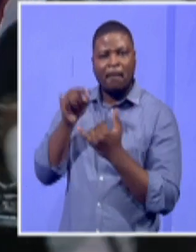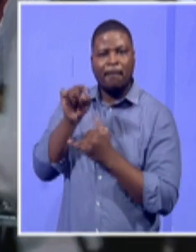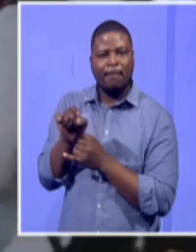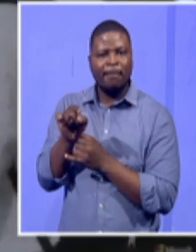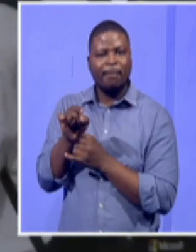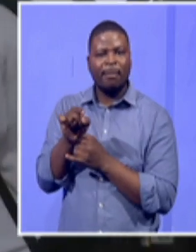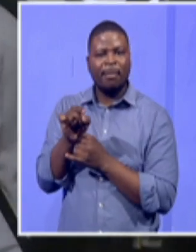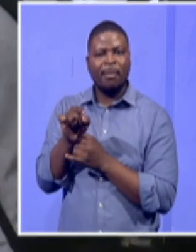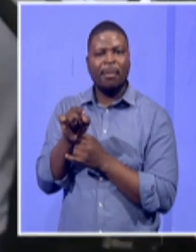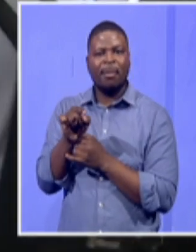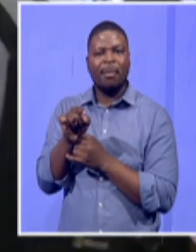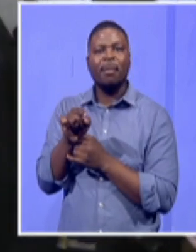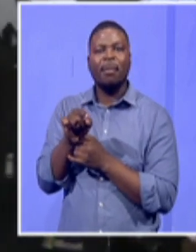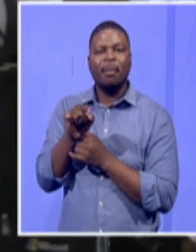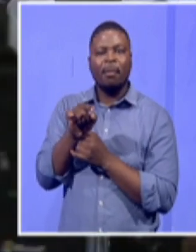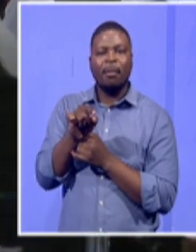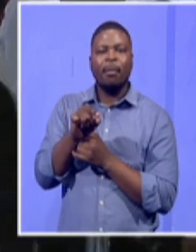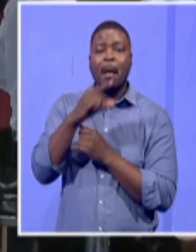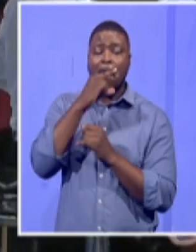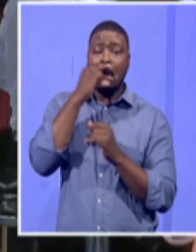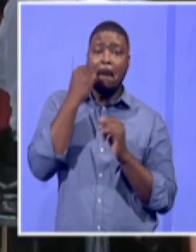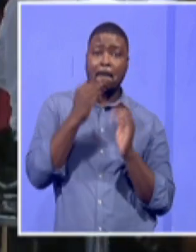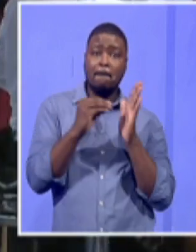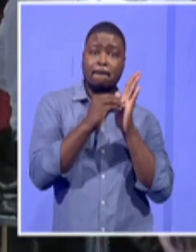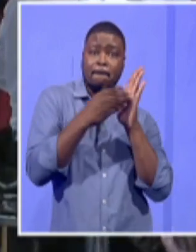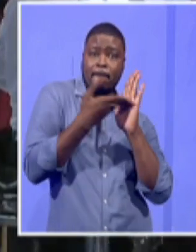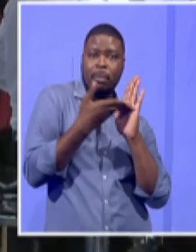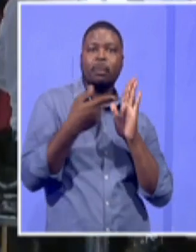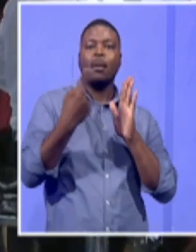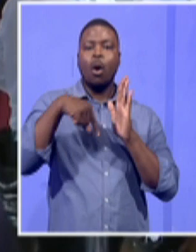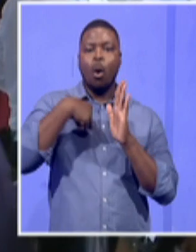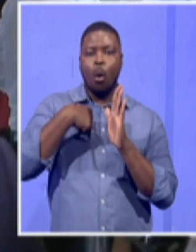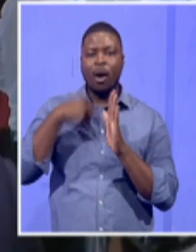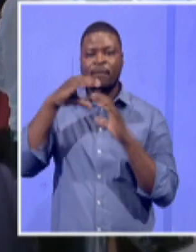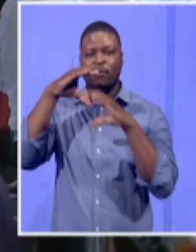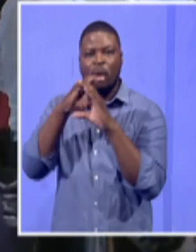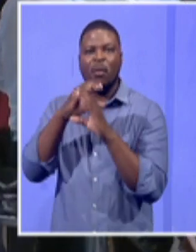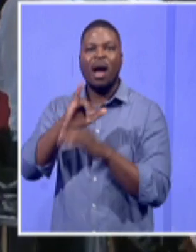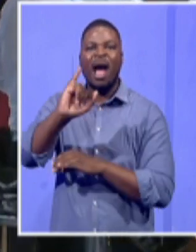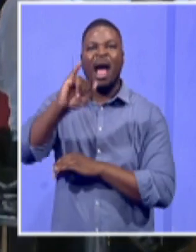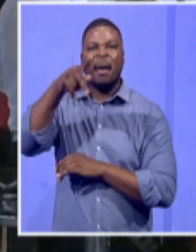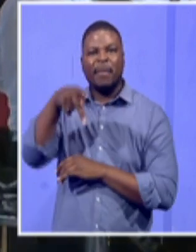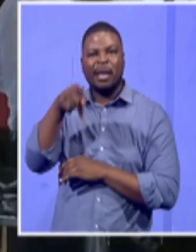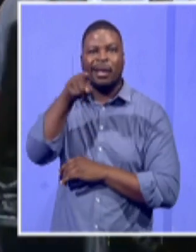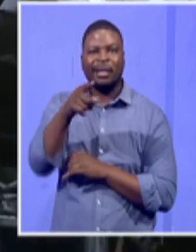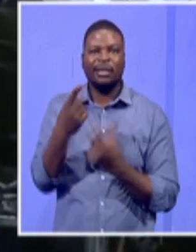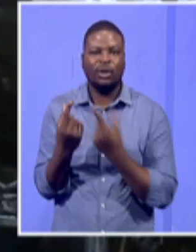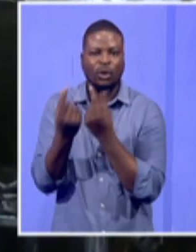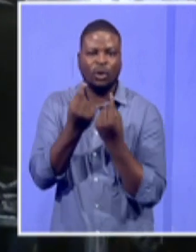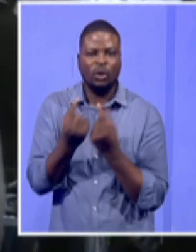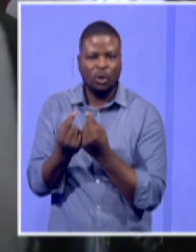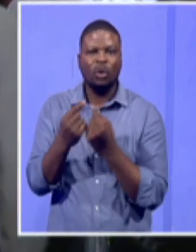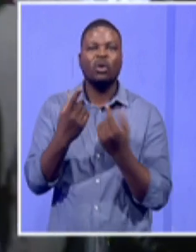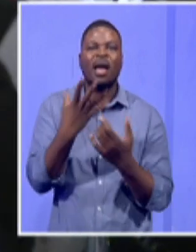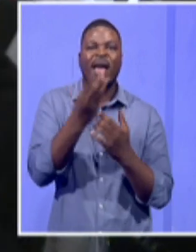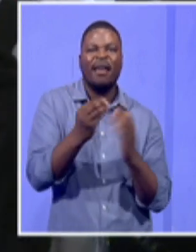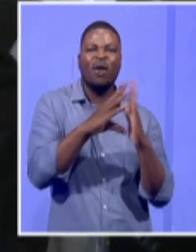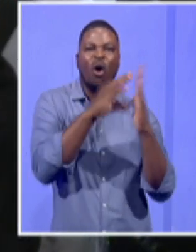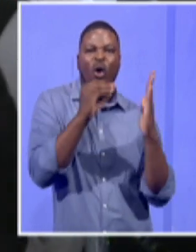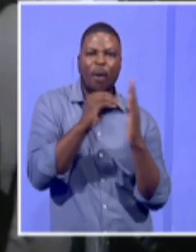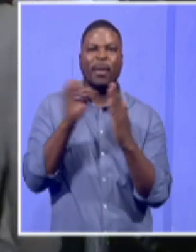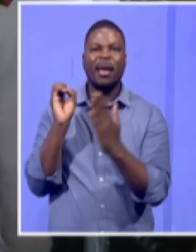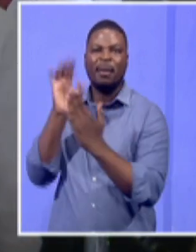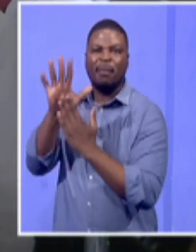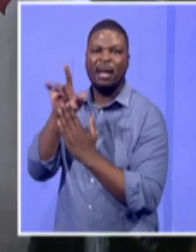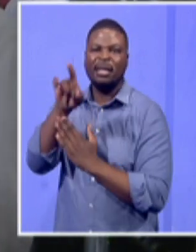the name is quite self-explanatory in the sense that we're about generating IP, which is Afrocentric in nature. The copy and paste from the so-called first world